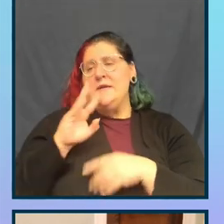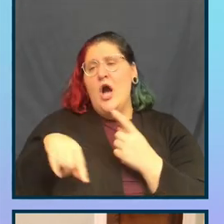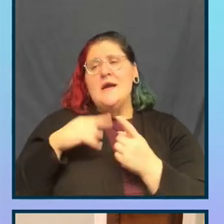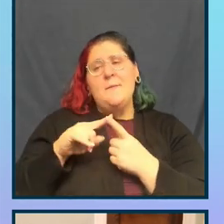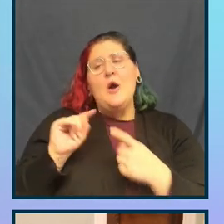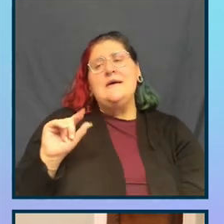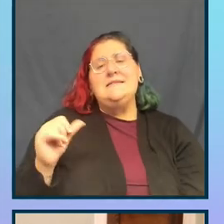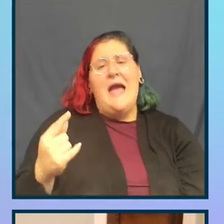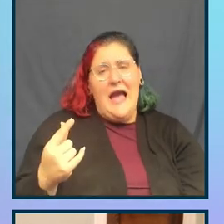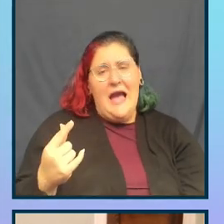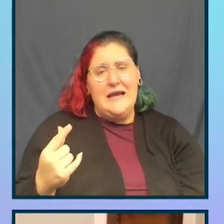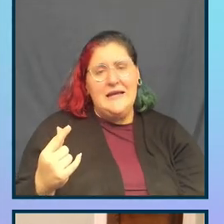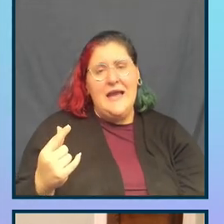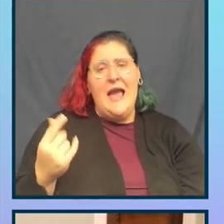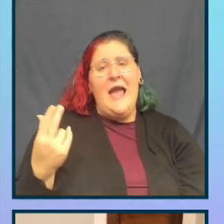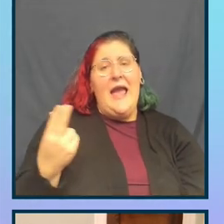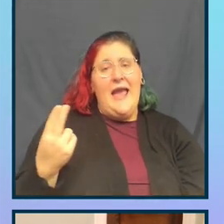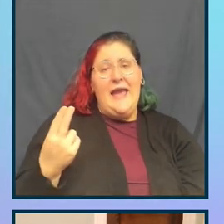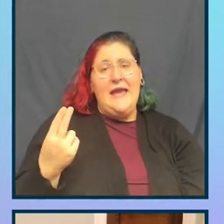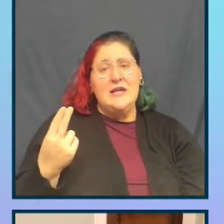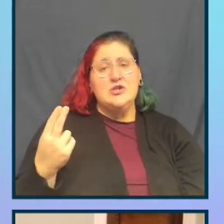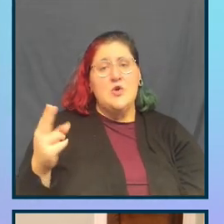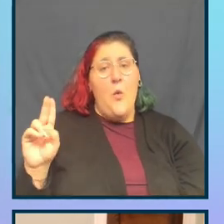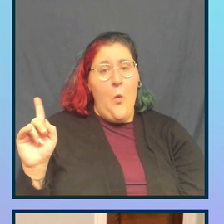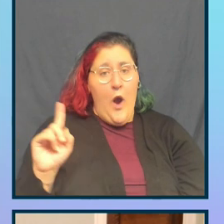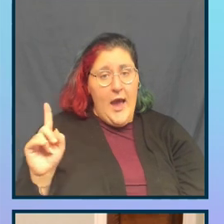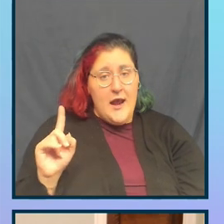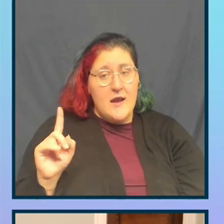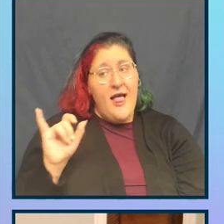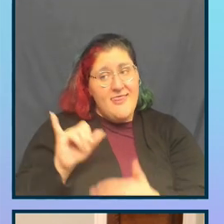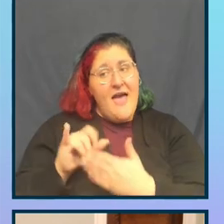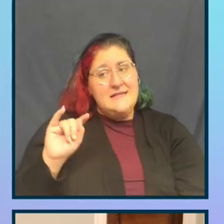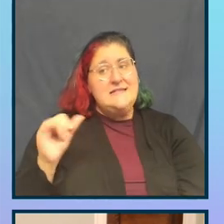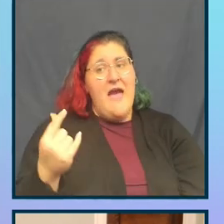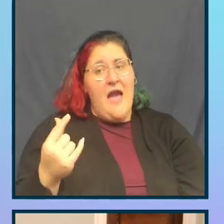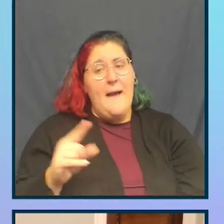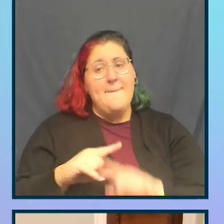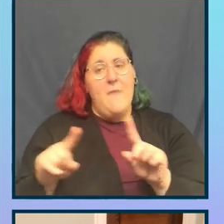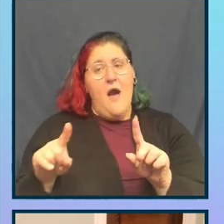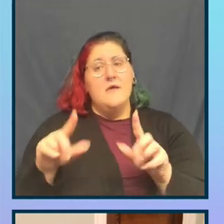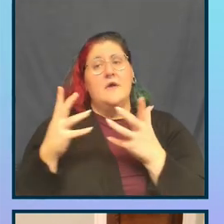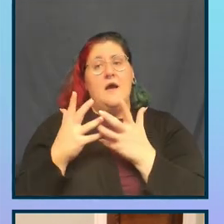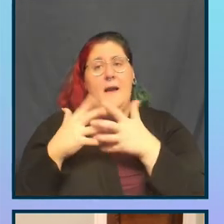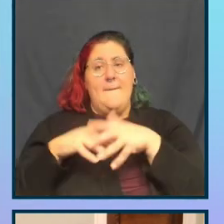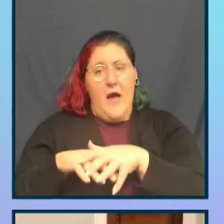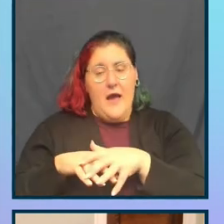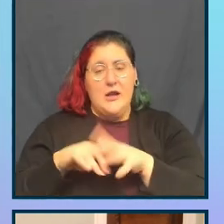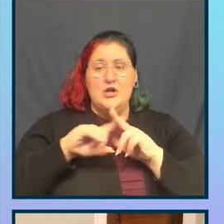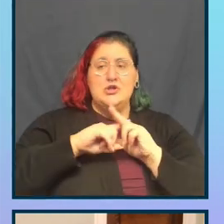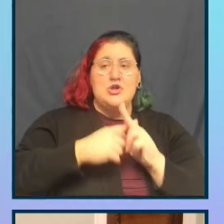The H1 is an HTML tag, but the combination of the start tag and the end